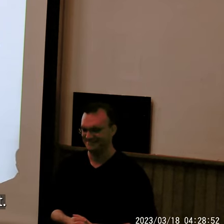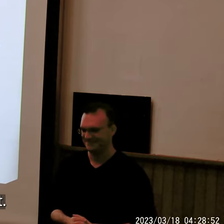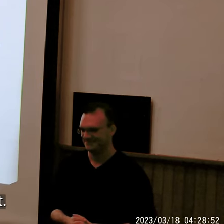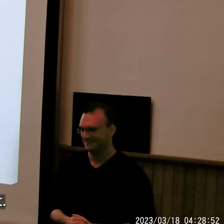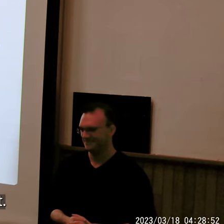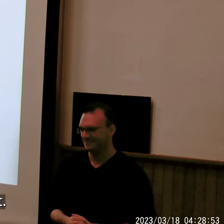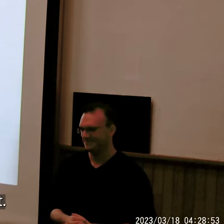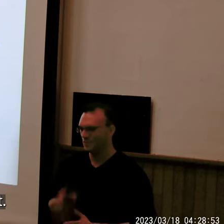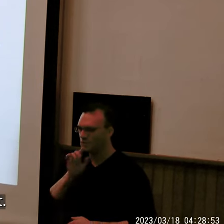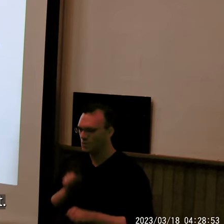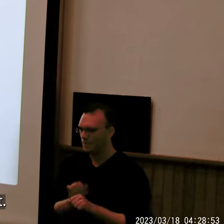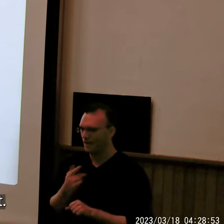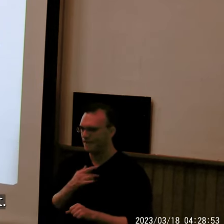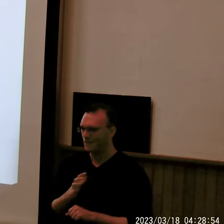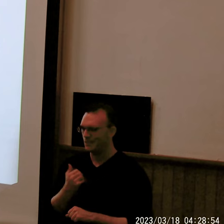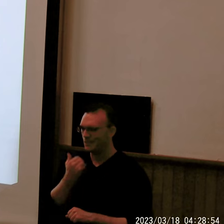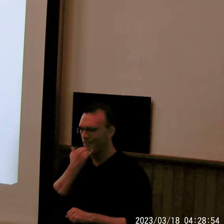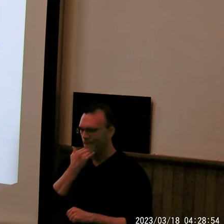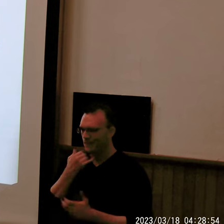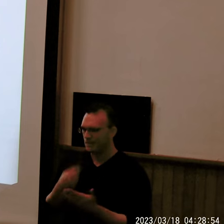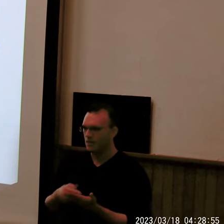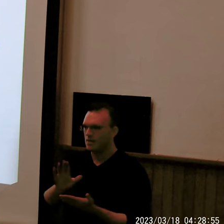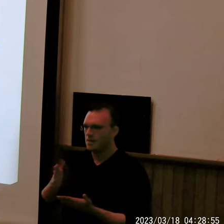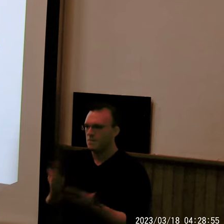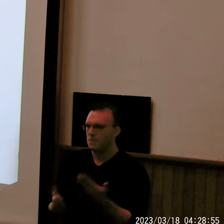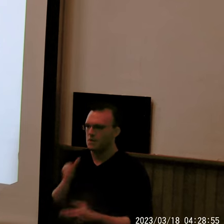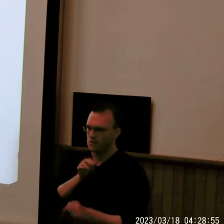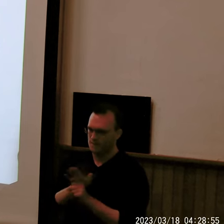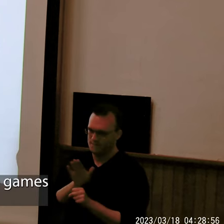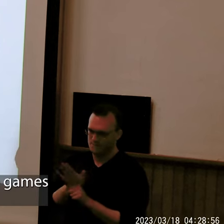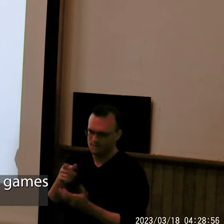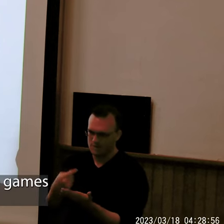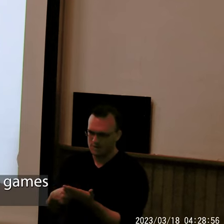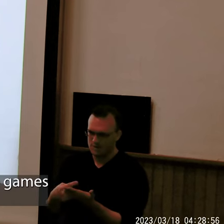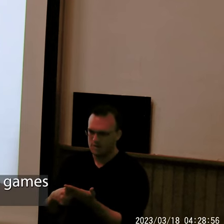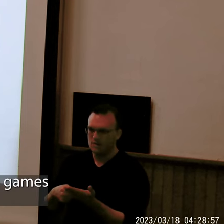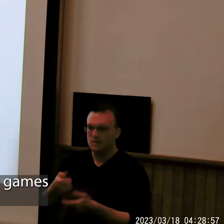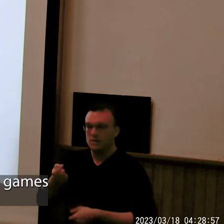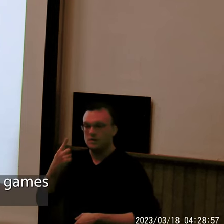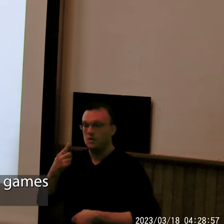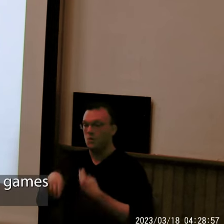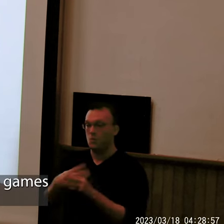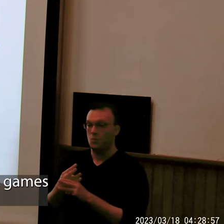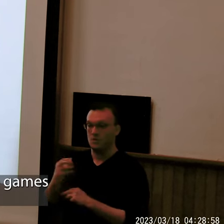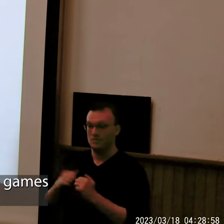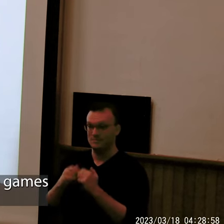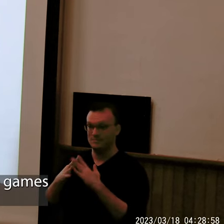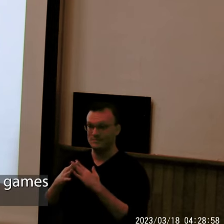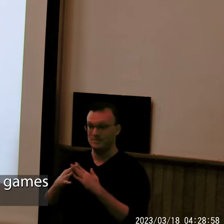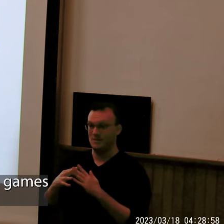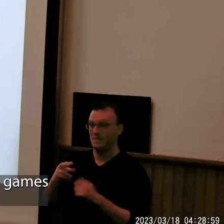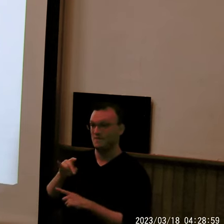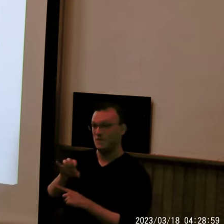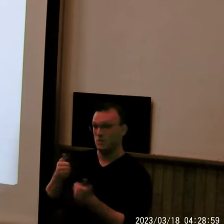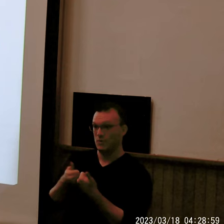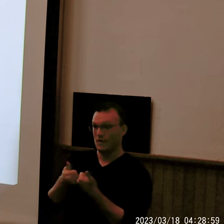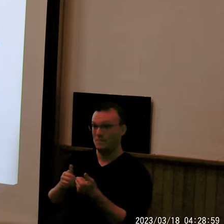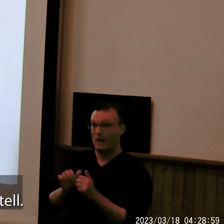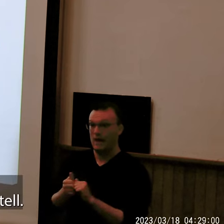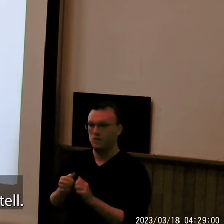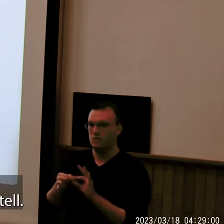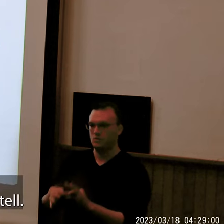But actually, I think it's incorrect, or maybe just insufficient, to understand world building in video games as a matter of